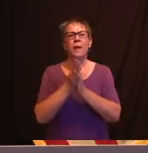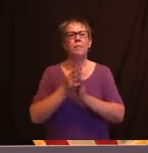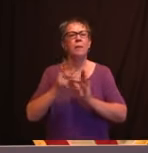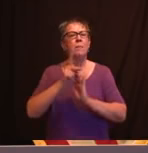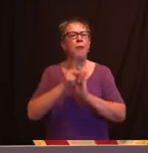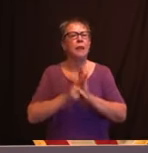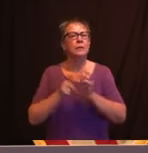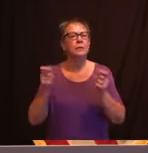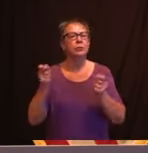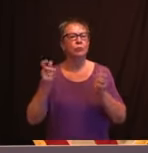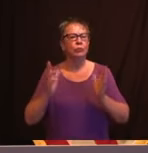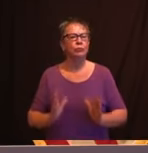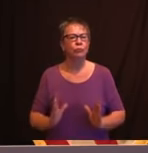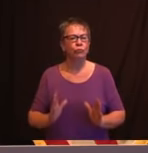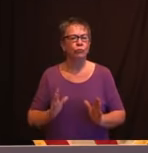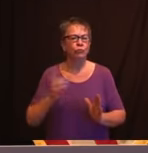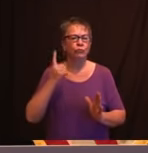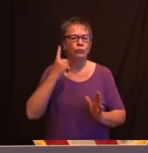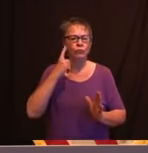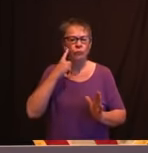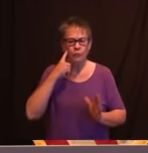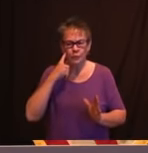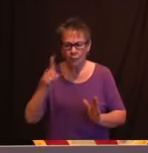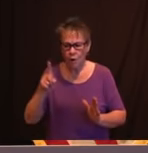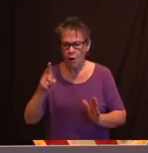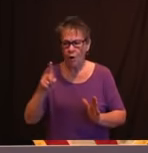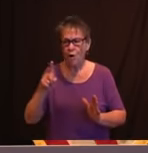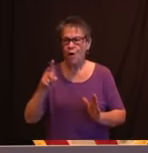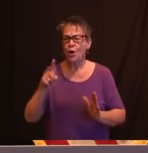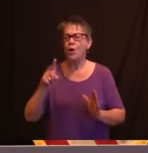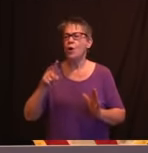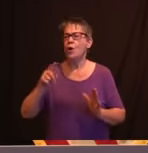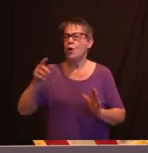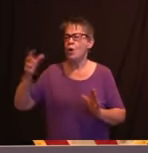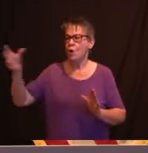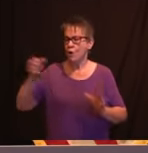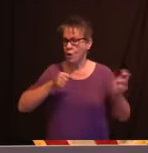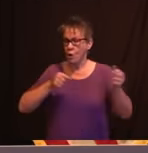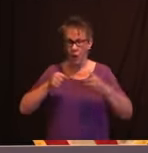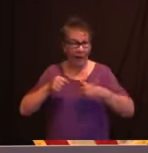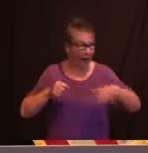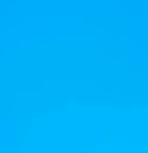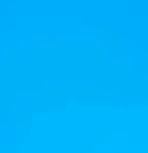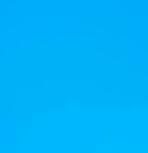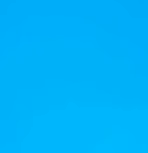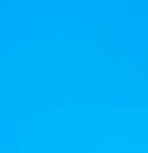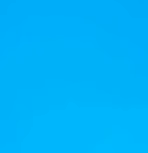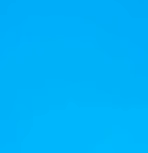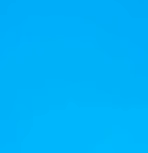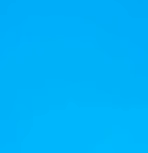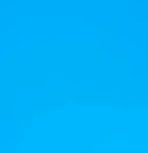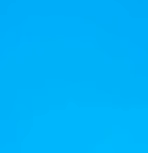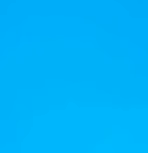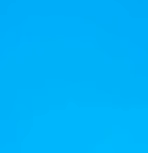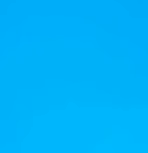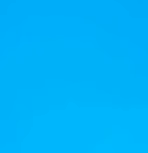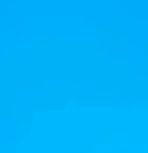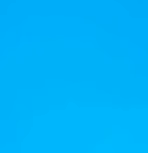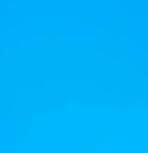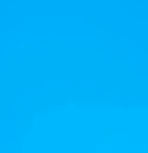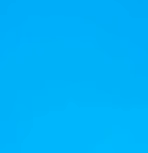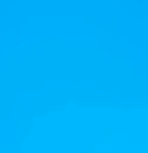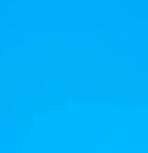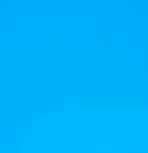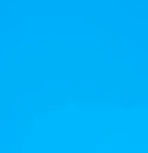to be very broad-gauged in what she'll touch, not just the great work she did in higher education, but by